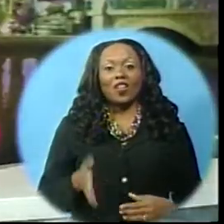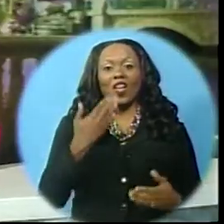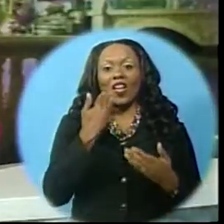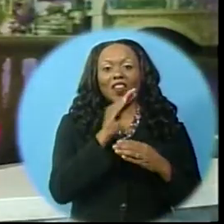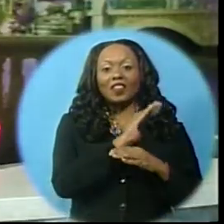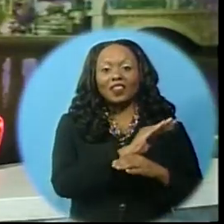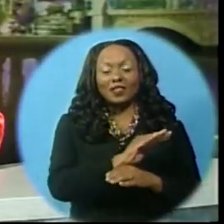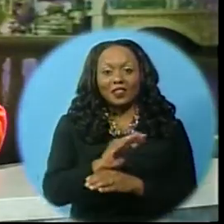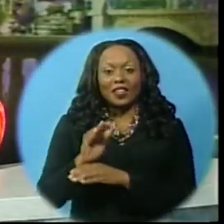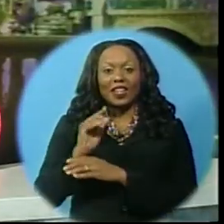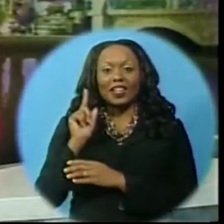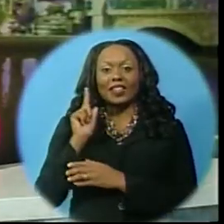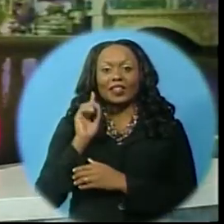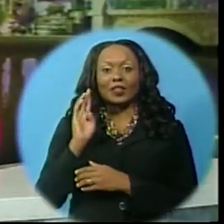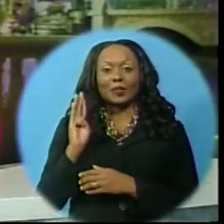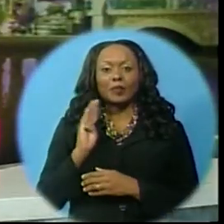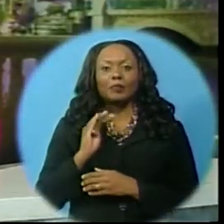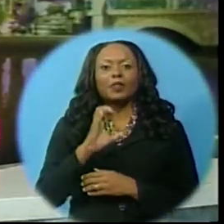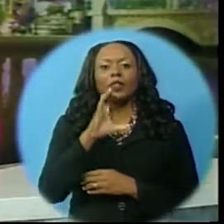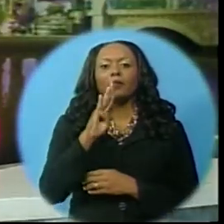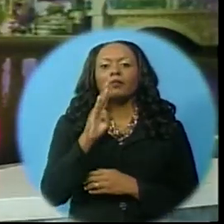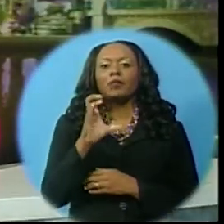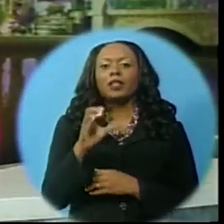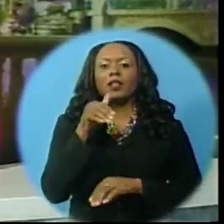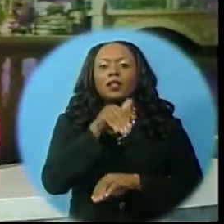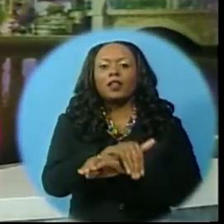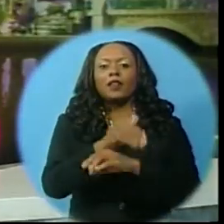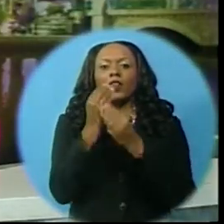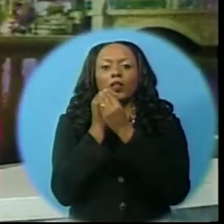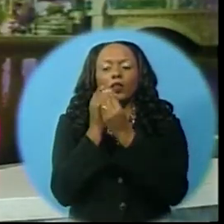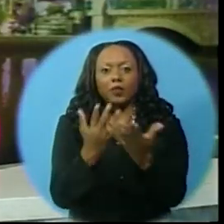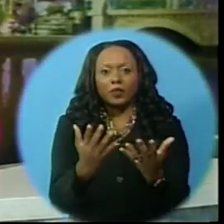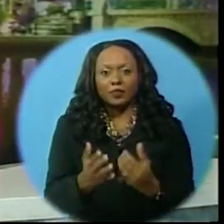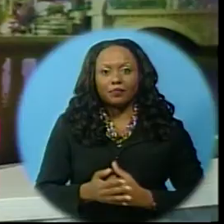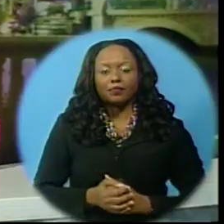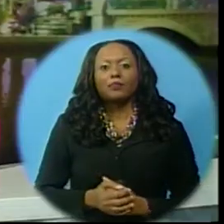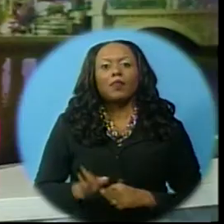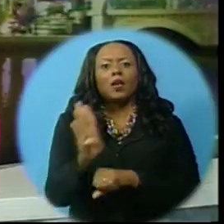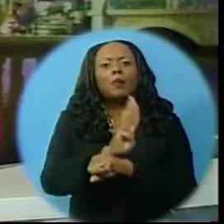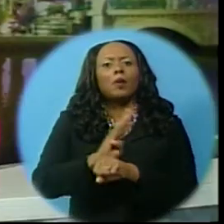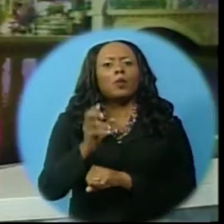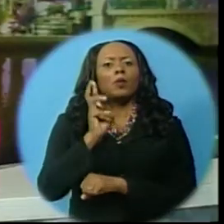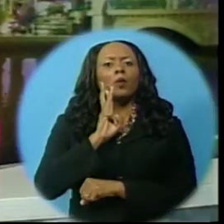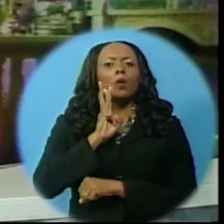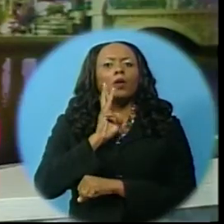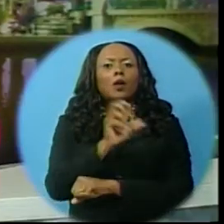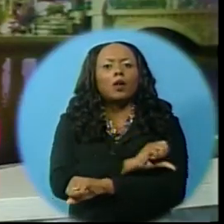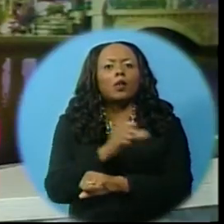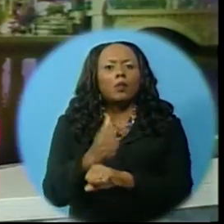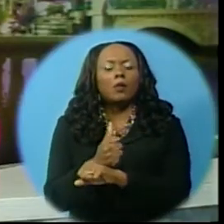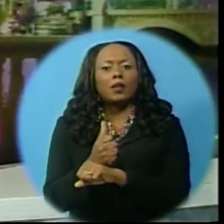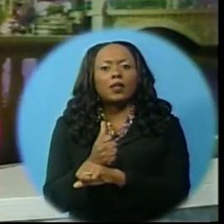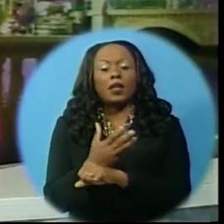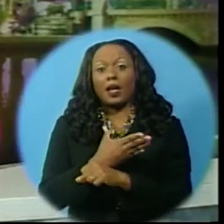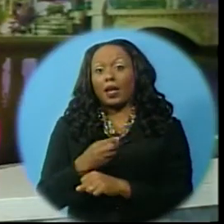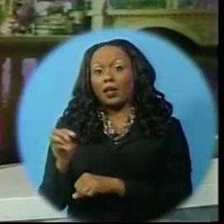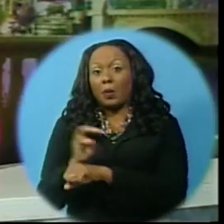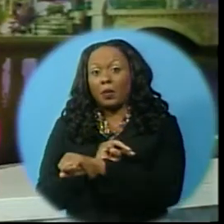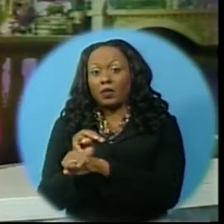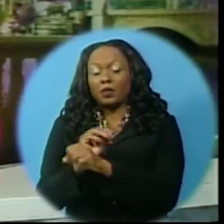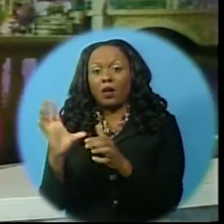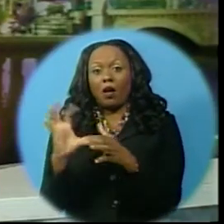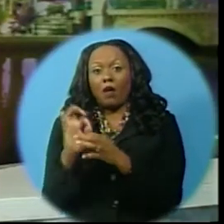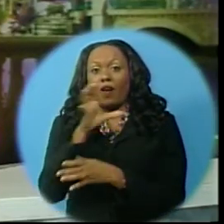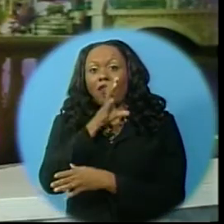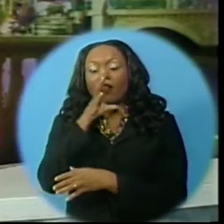Very good evening to you. I'm Lisa Broom. This is the CBC Evening News. The Barbados Water Authority and the Ministry of Agriculture are